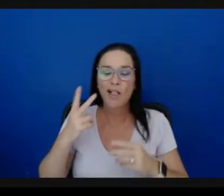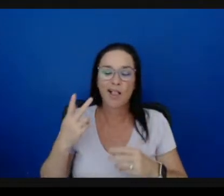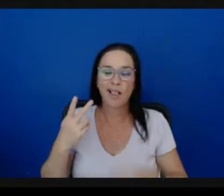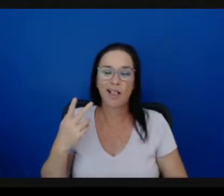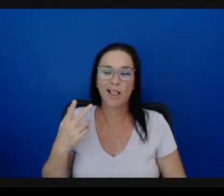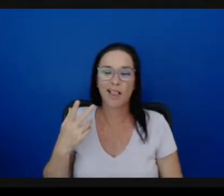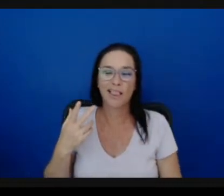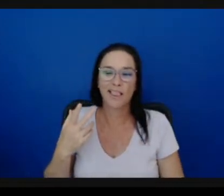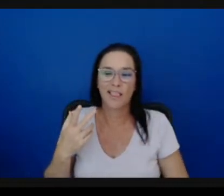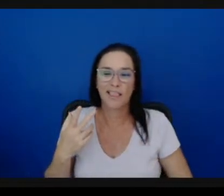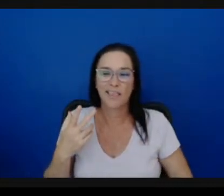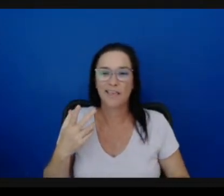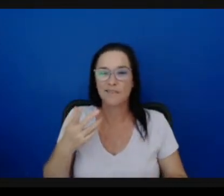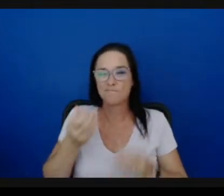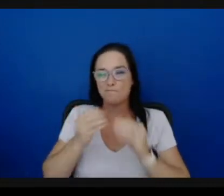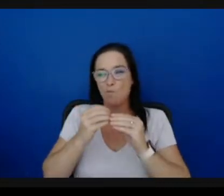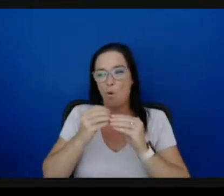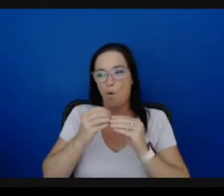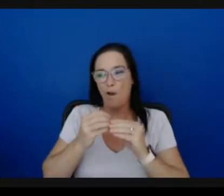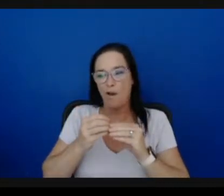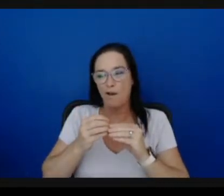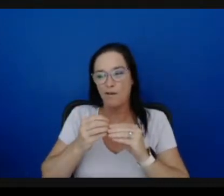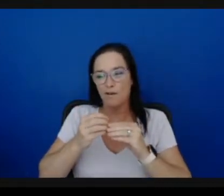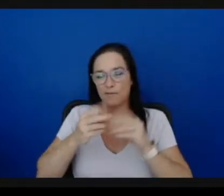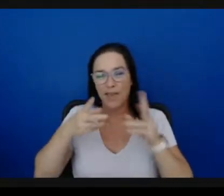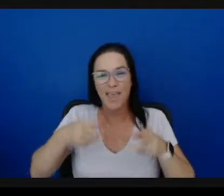the produced